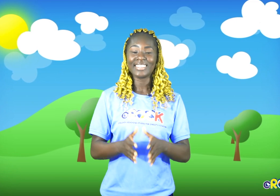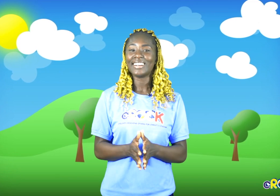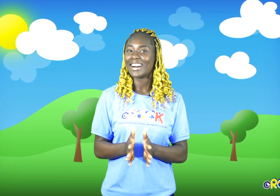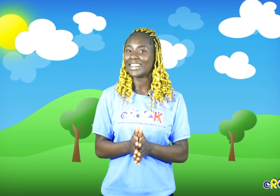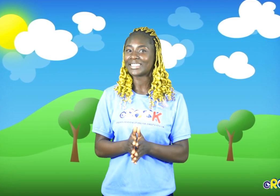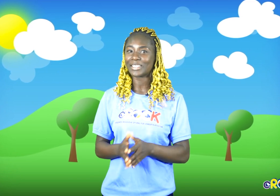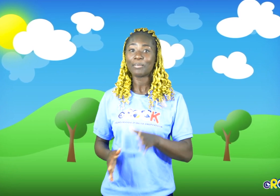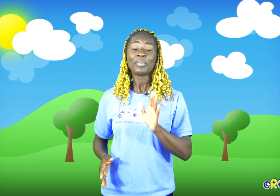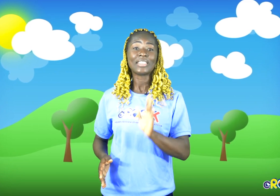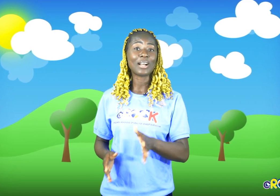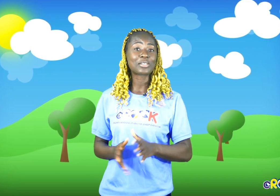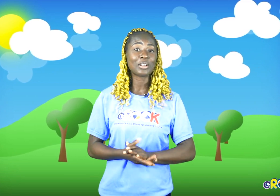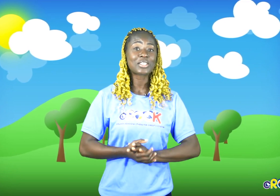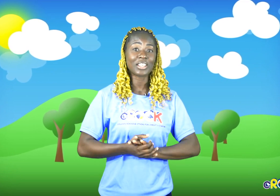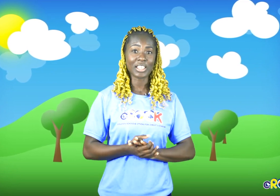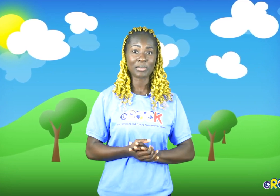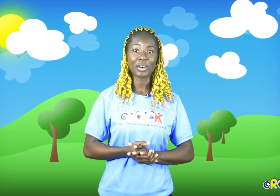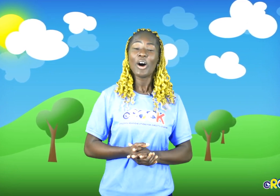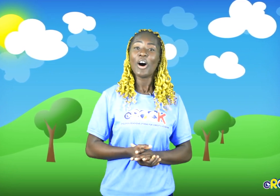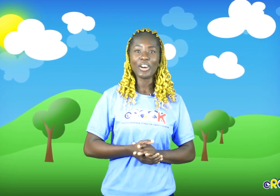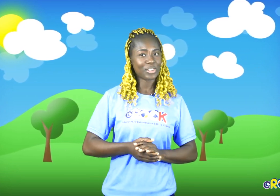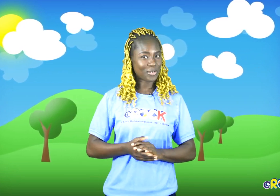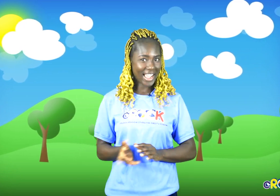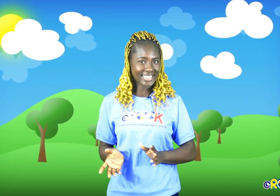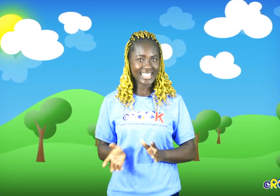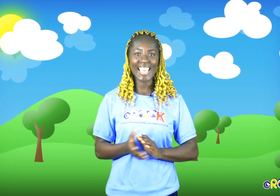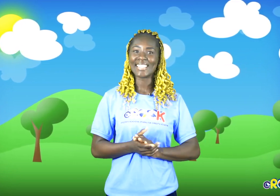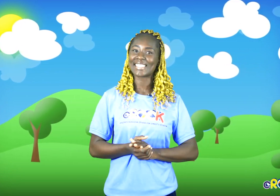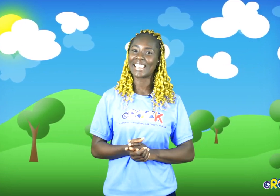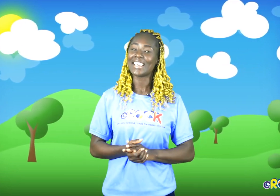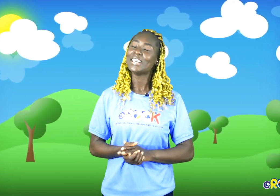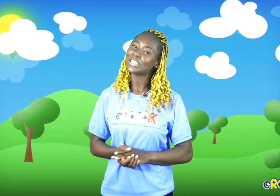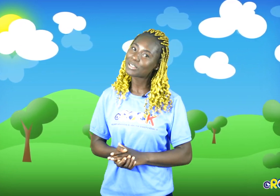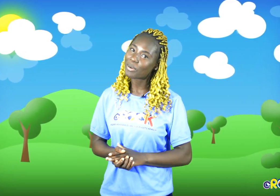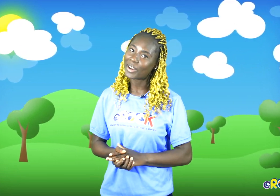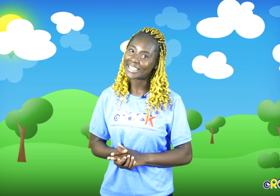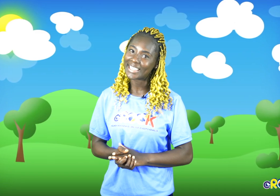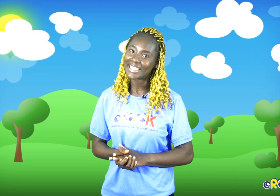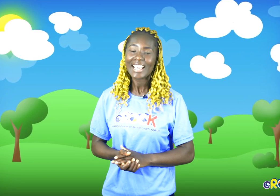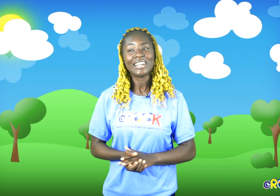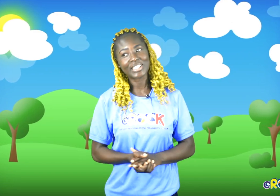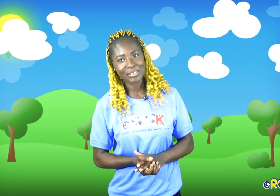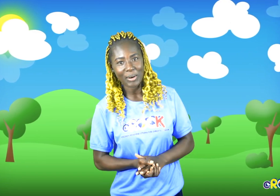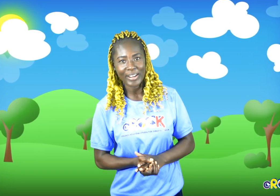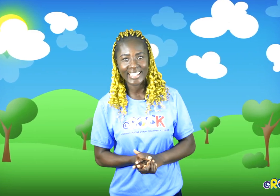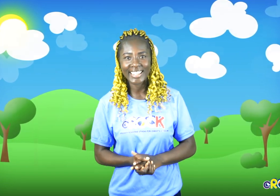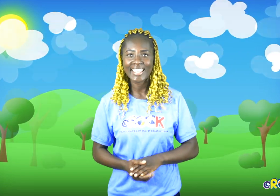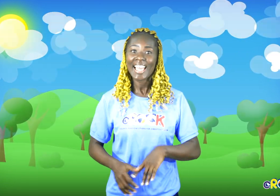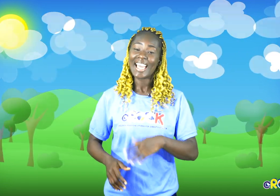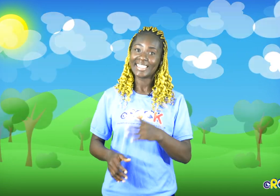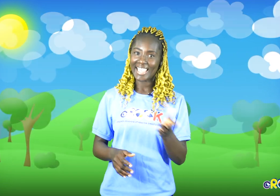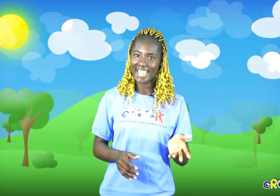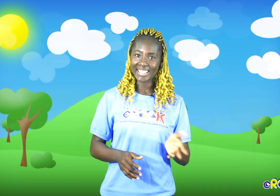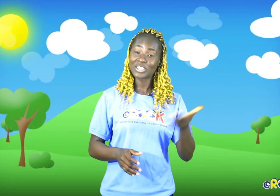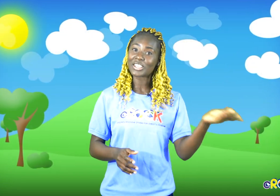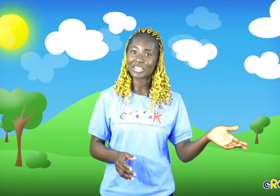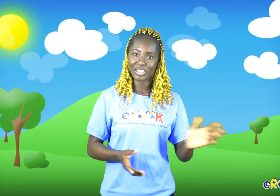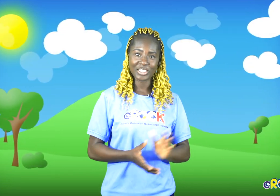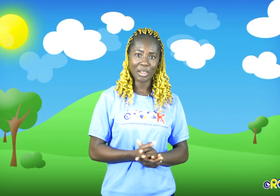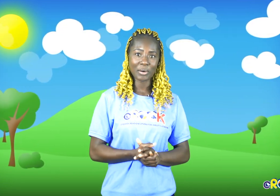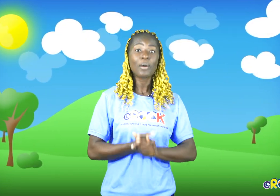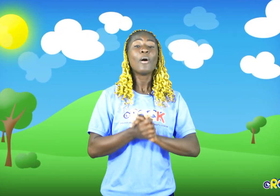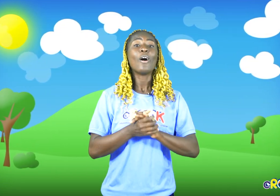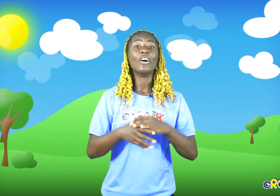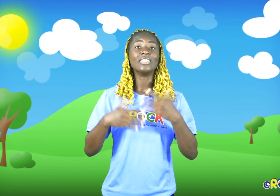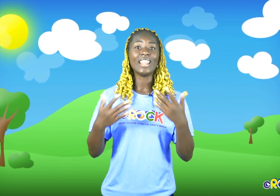ready? Awesome. Now turn to your neighbor on the right and say, good morning, good morning. Then you turn